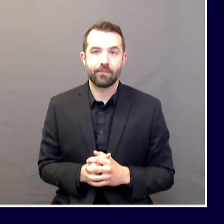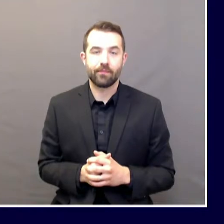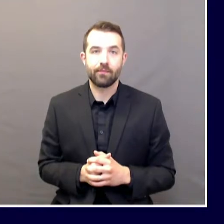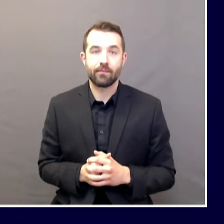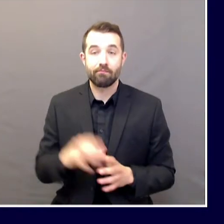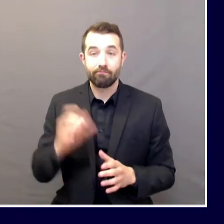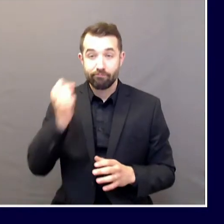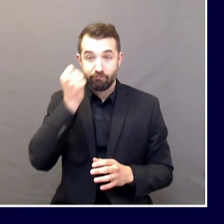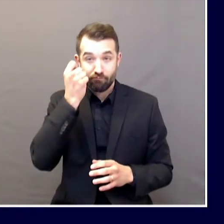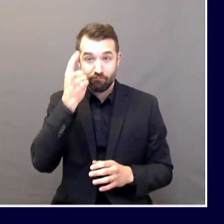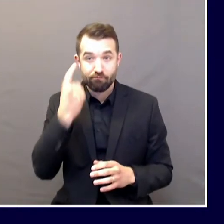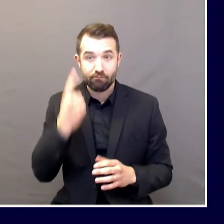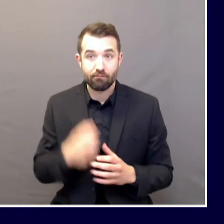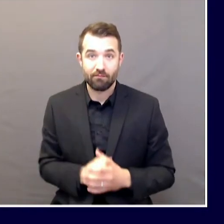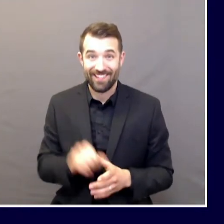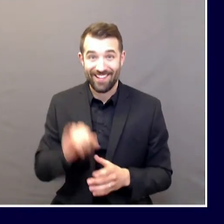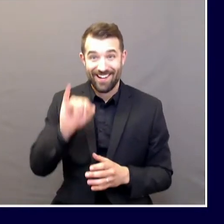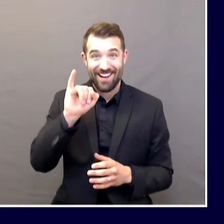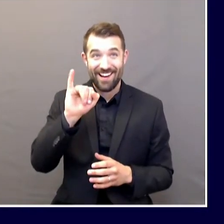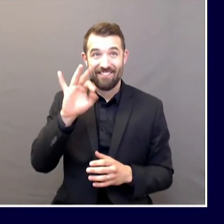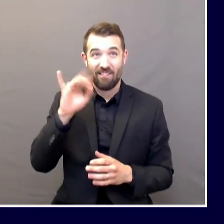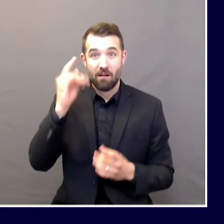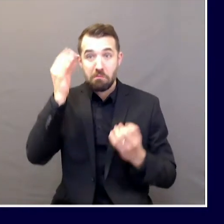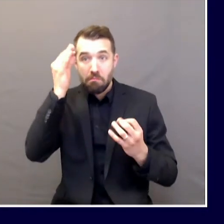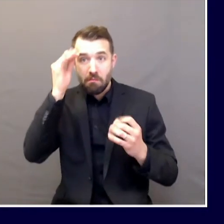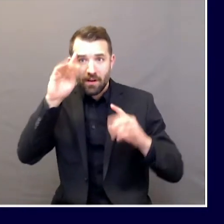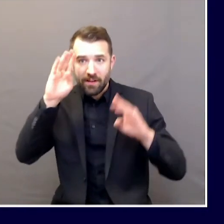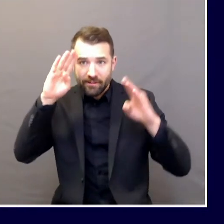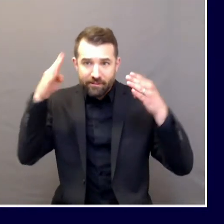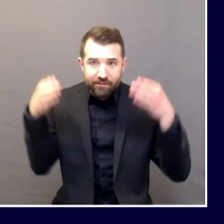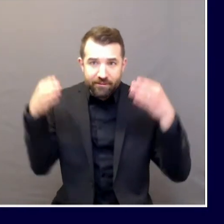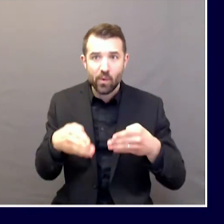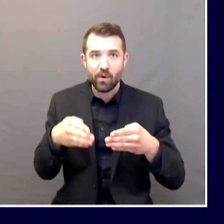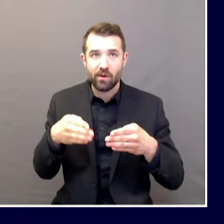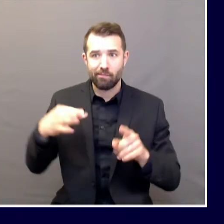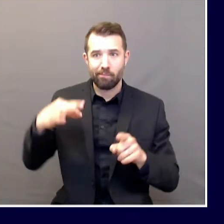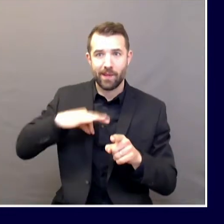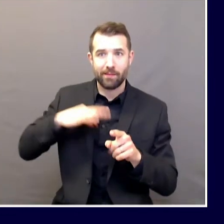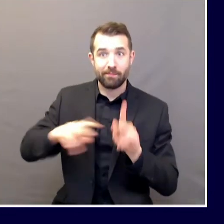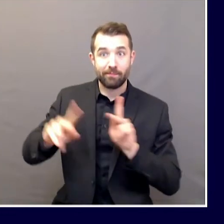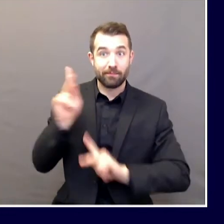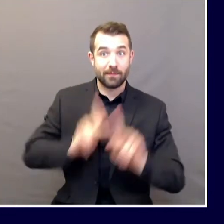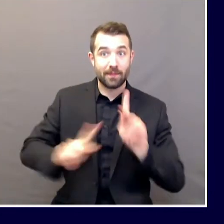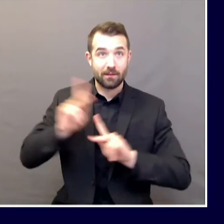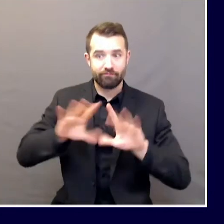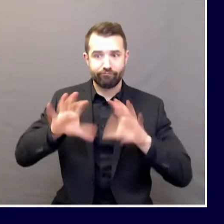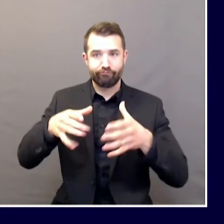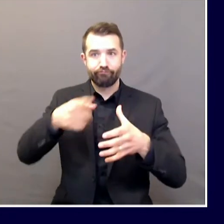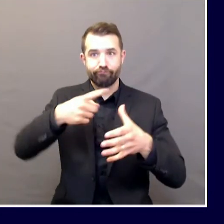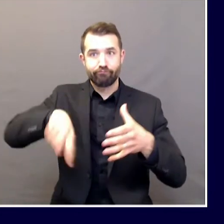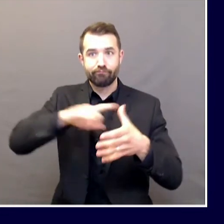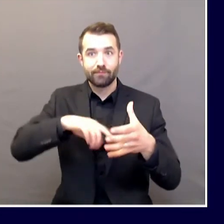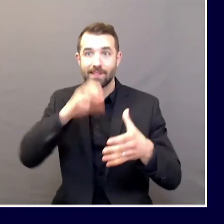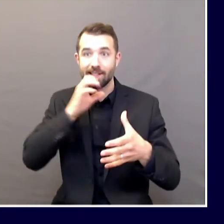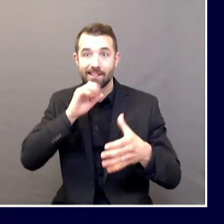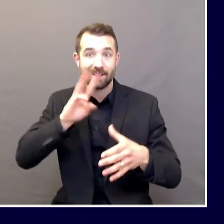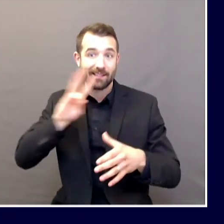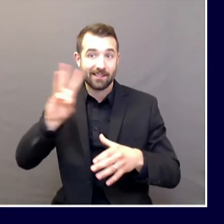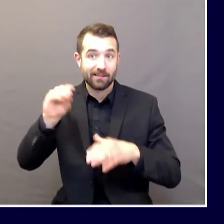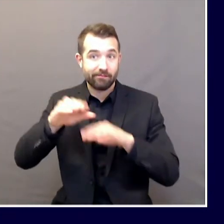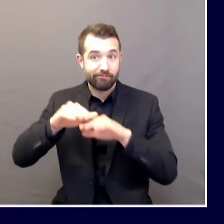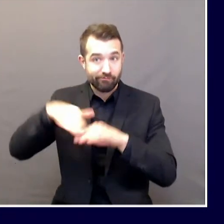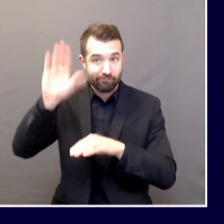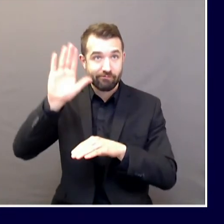if we focus just on those Mainers who are 60 and over, 60s, 70s, 80s, and